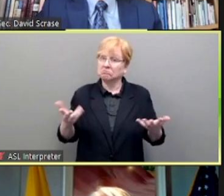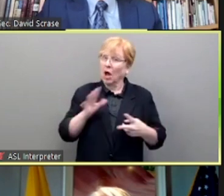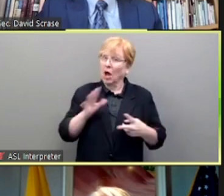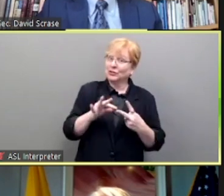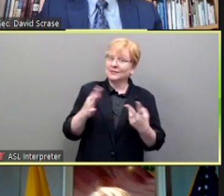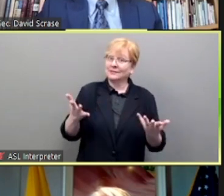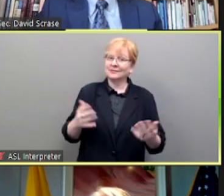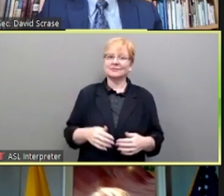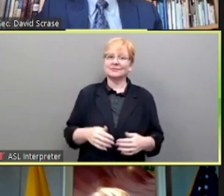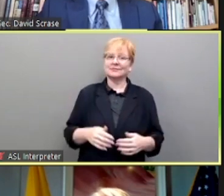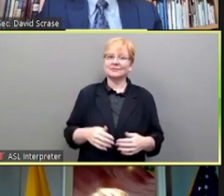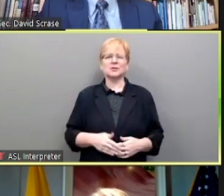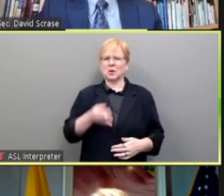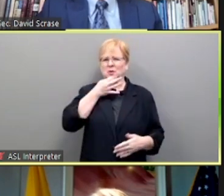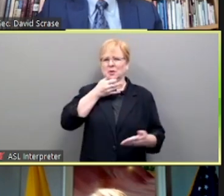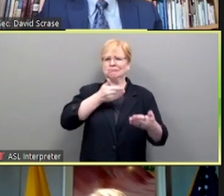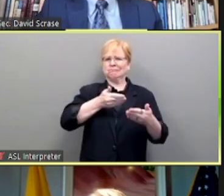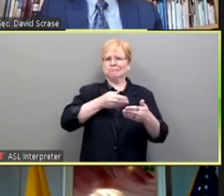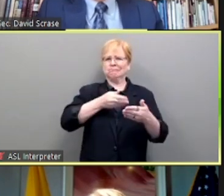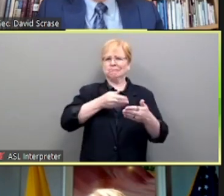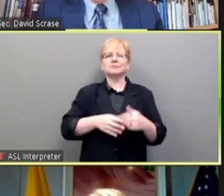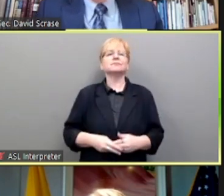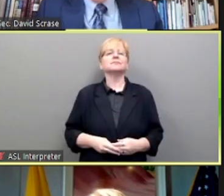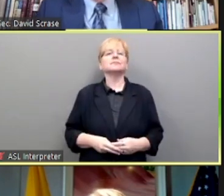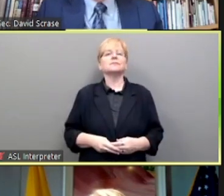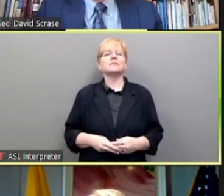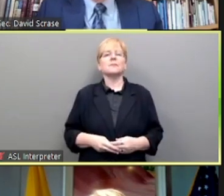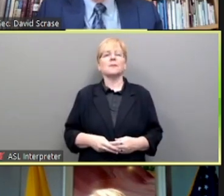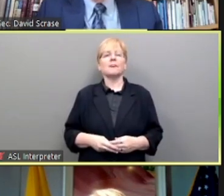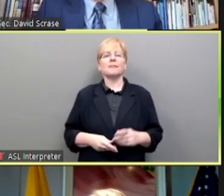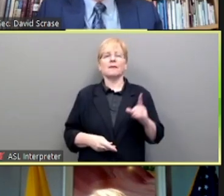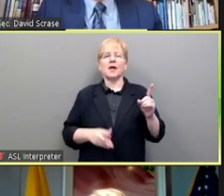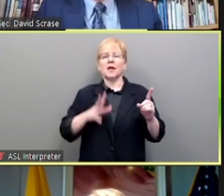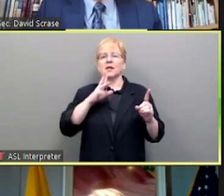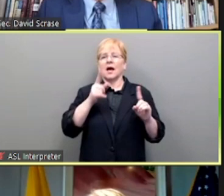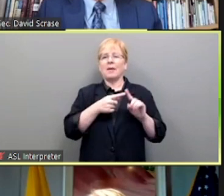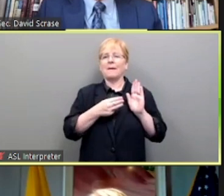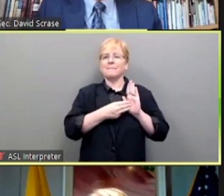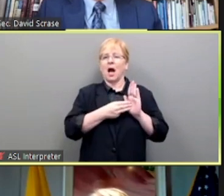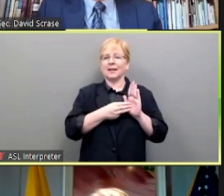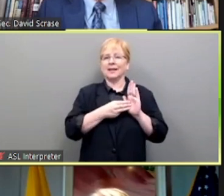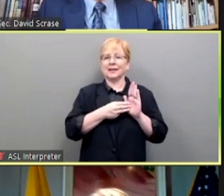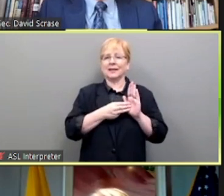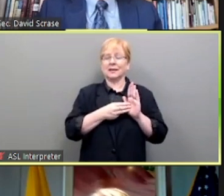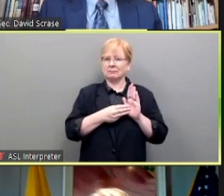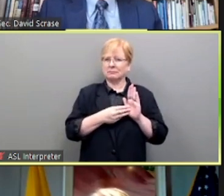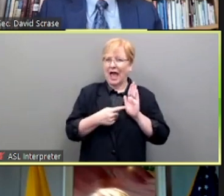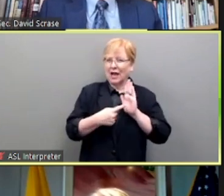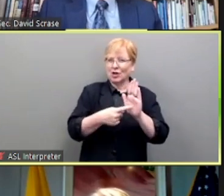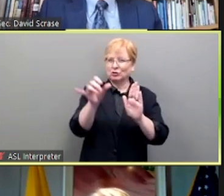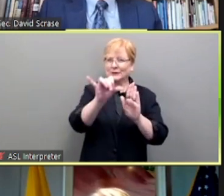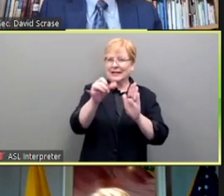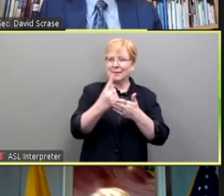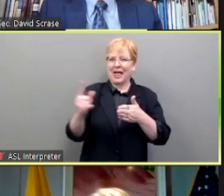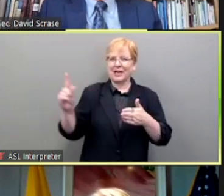slide. Really, I just want to talk about modeling. I showed these last week, but we're